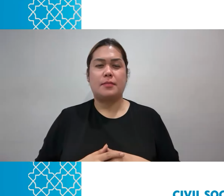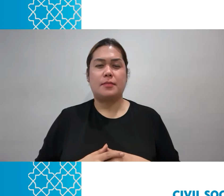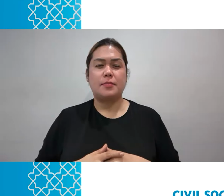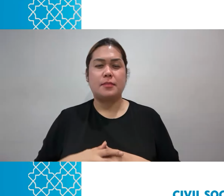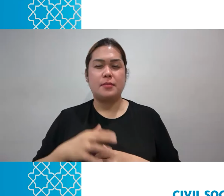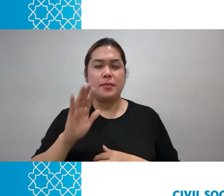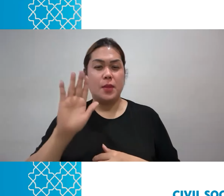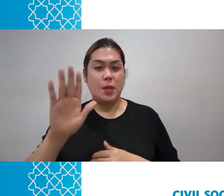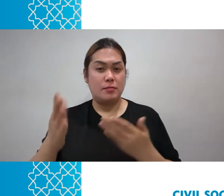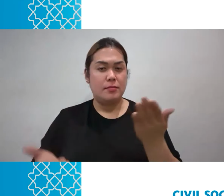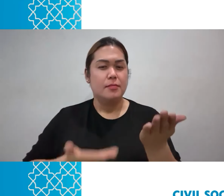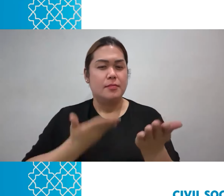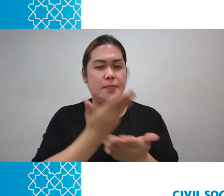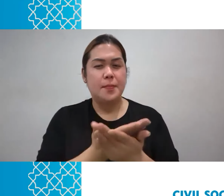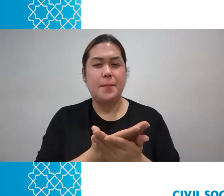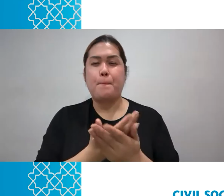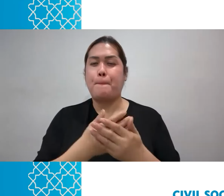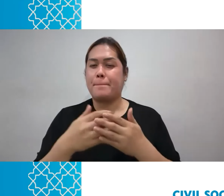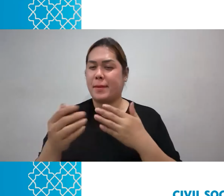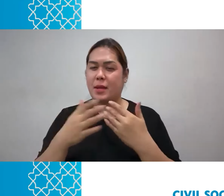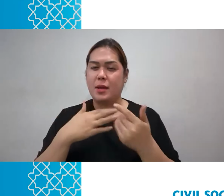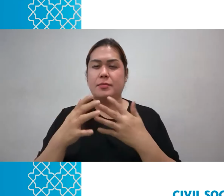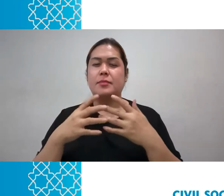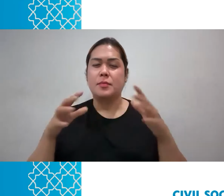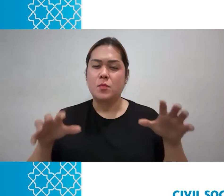bit can save the world in the future.